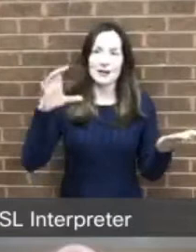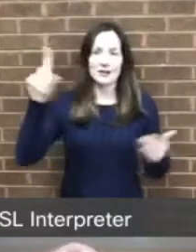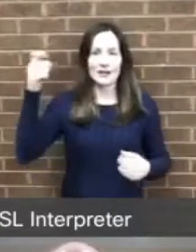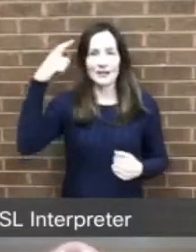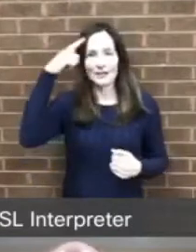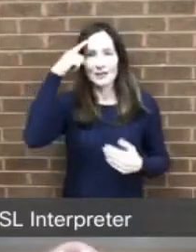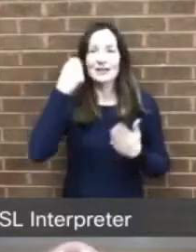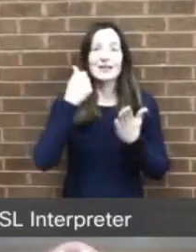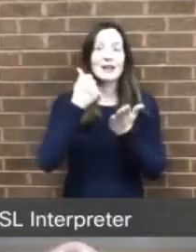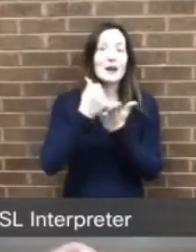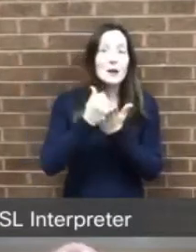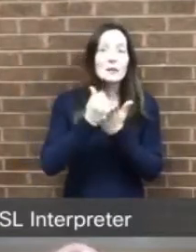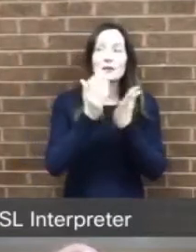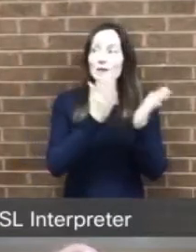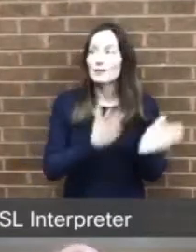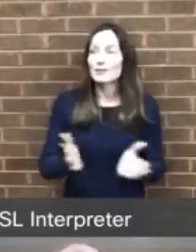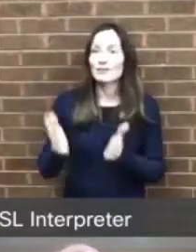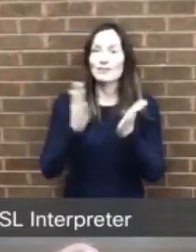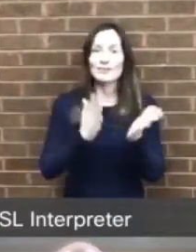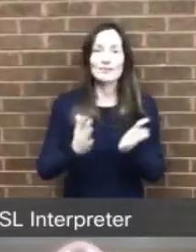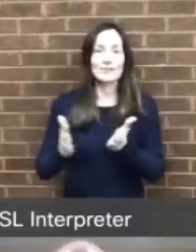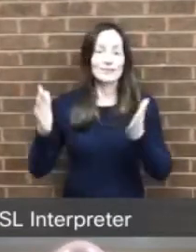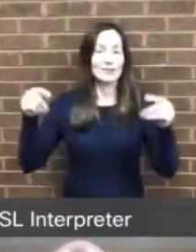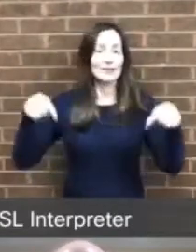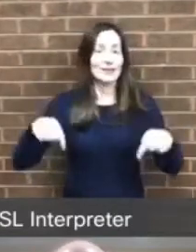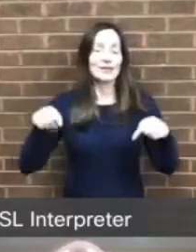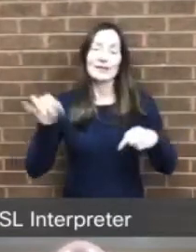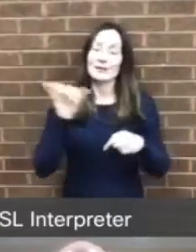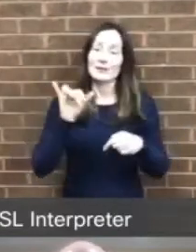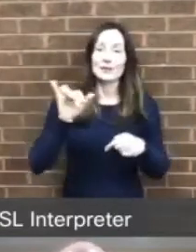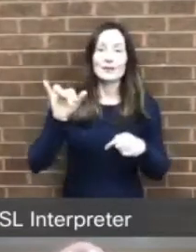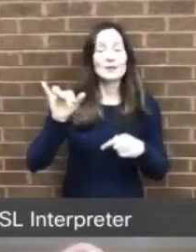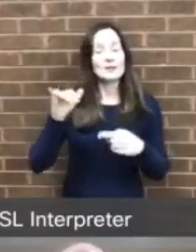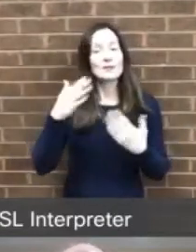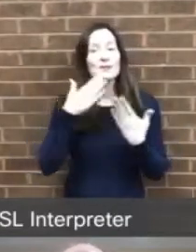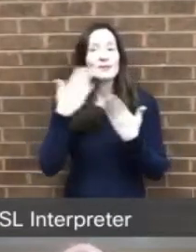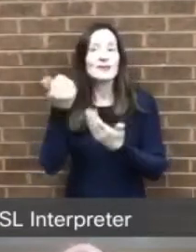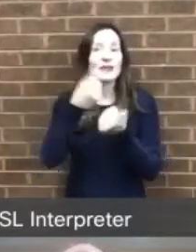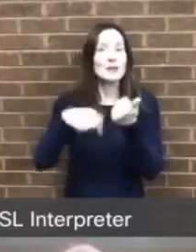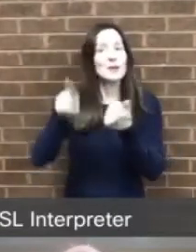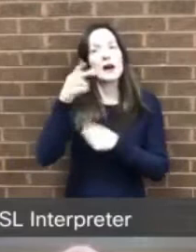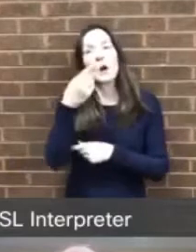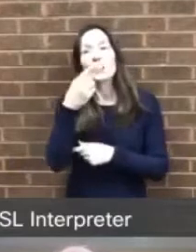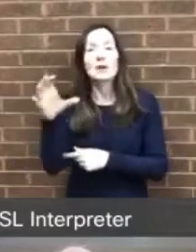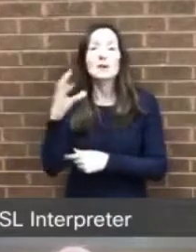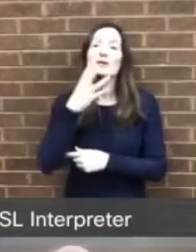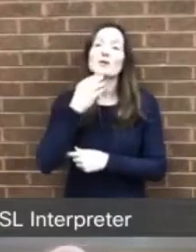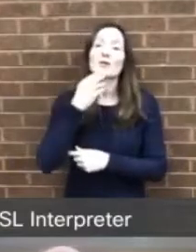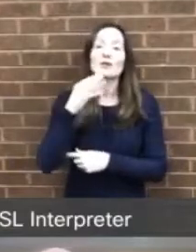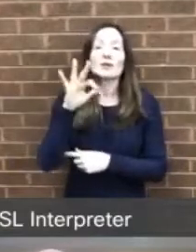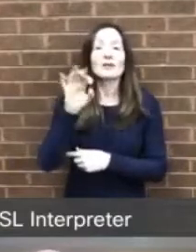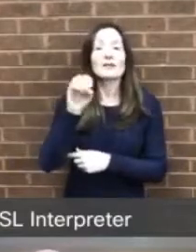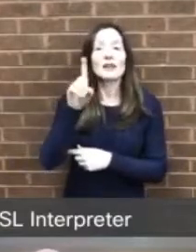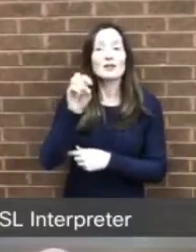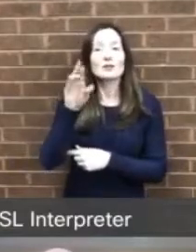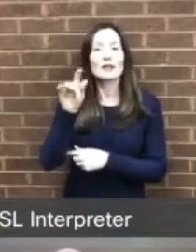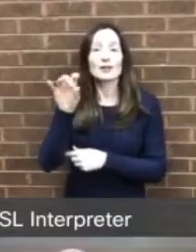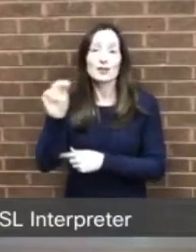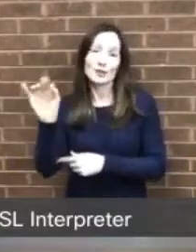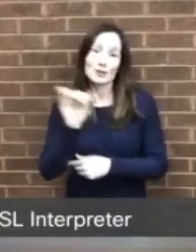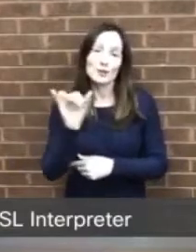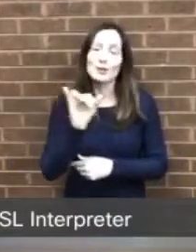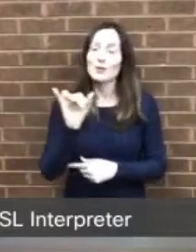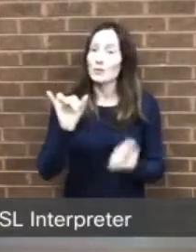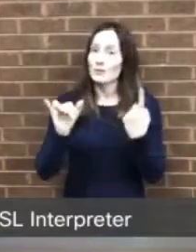and to everyone at the Howard County Jewish Federation as well. One of my favorite songs for Hanukkah is Debbie Friedman's